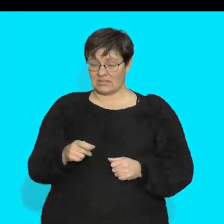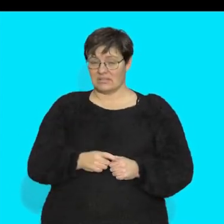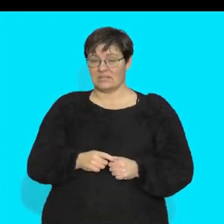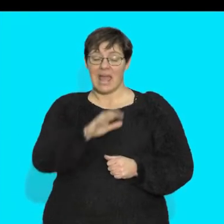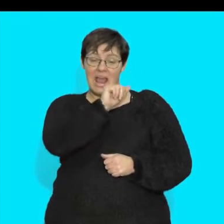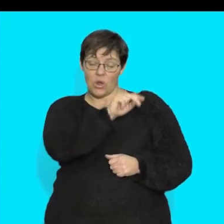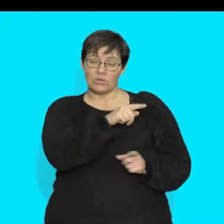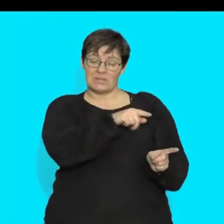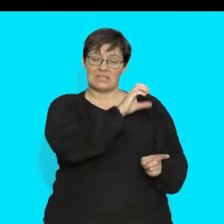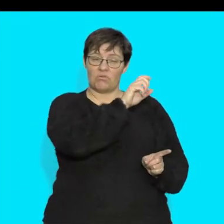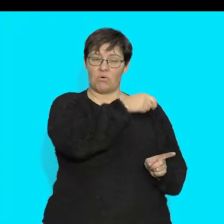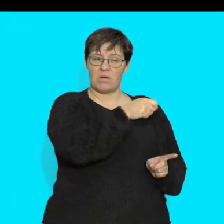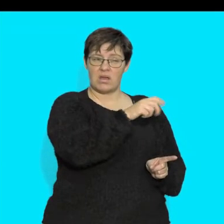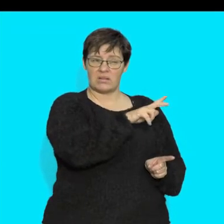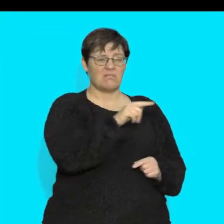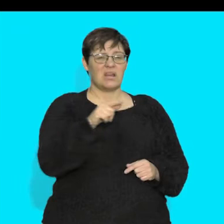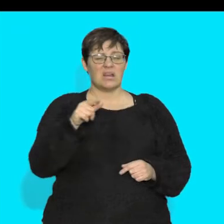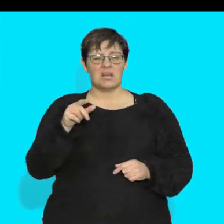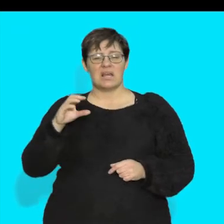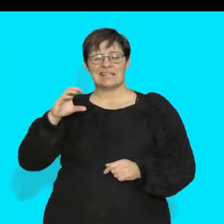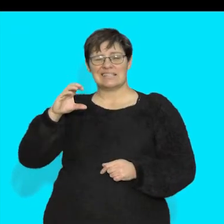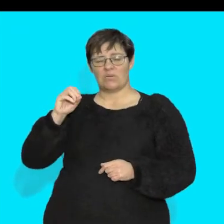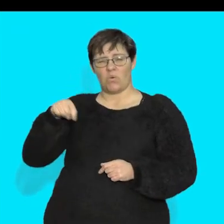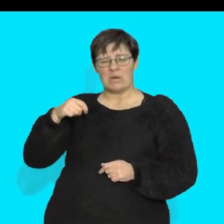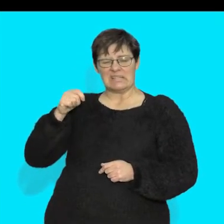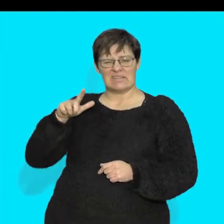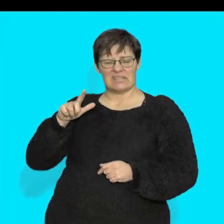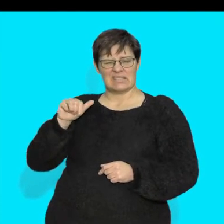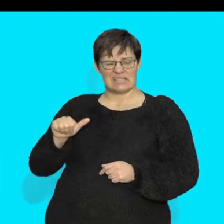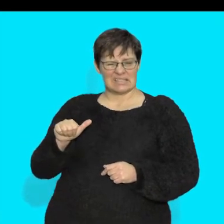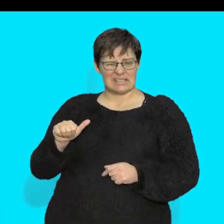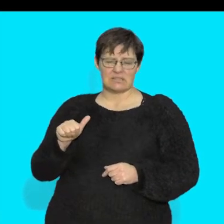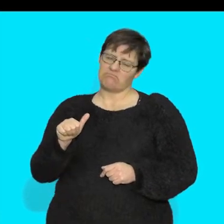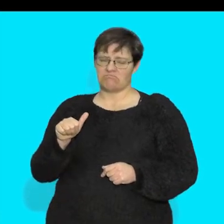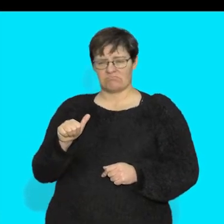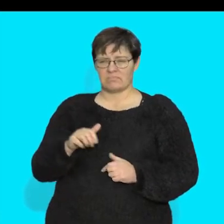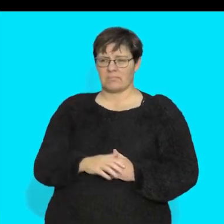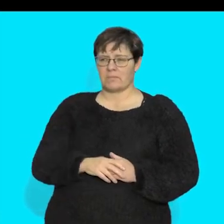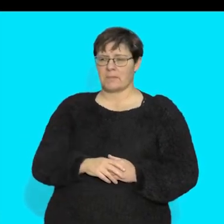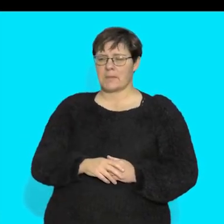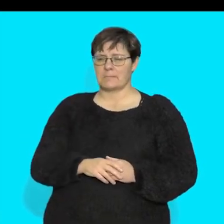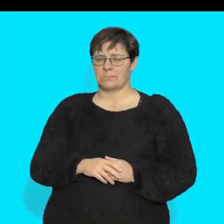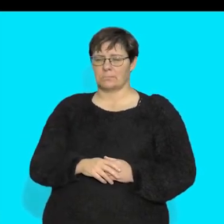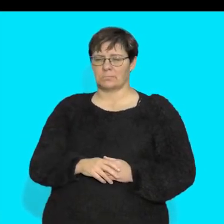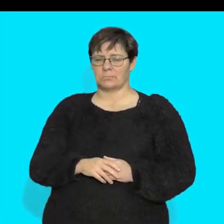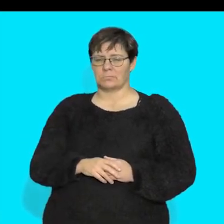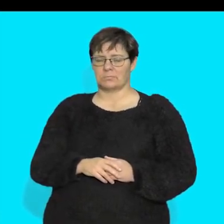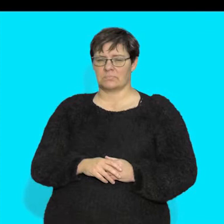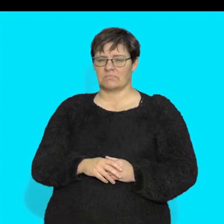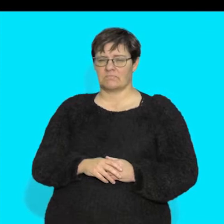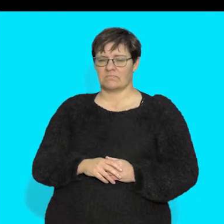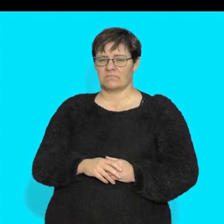value, let me just pick up the zinc value. I think it was minus 0.76. I'm right, minus